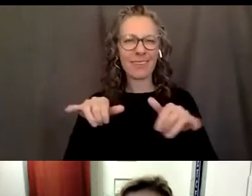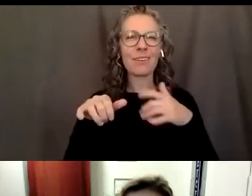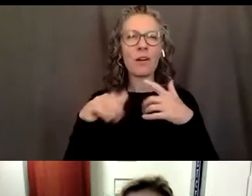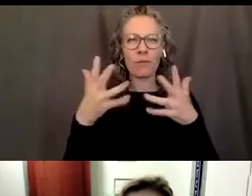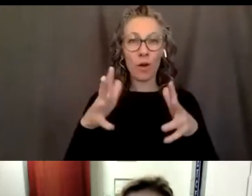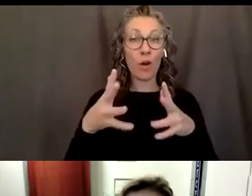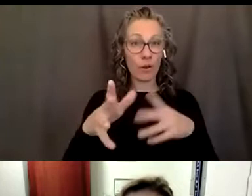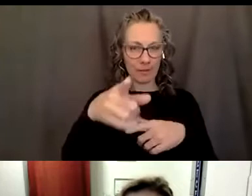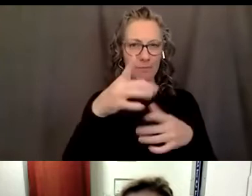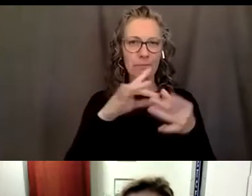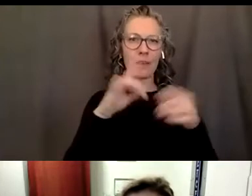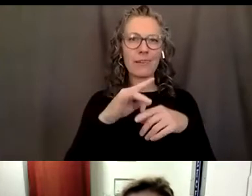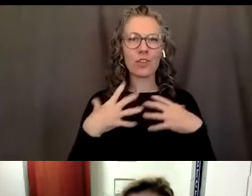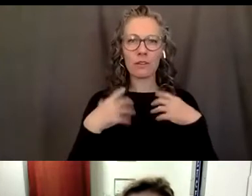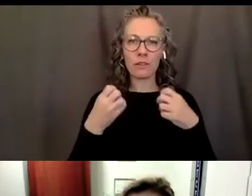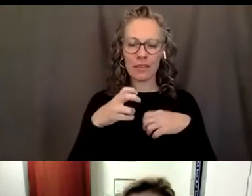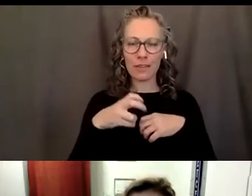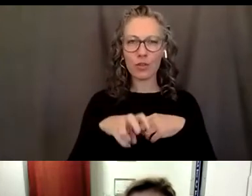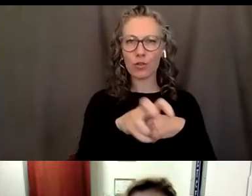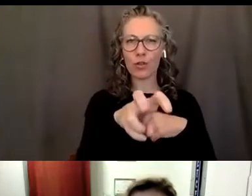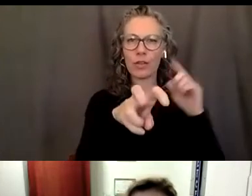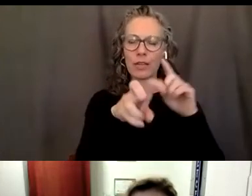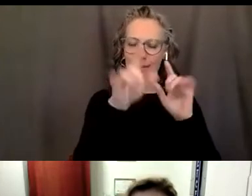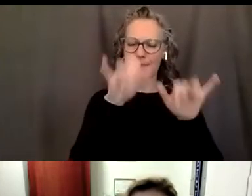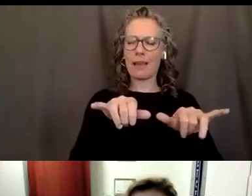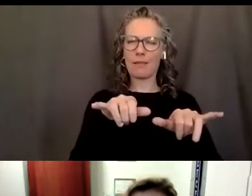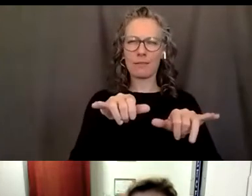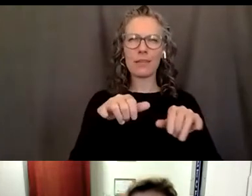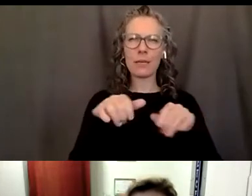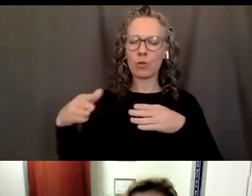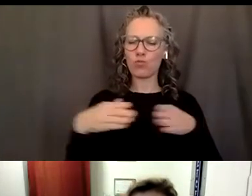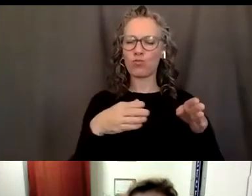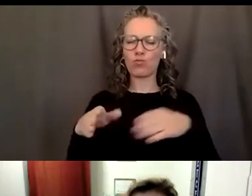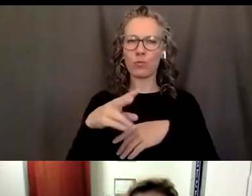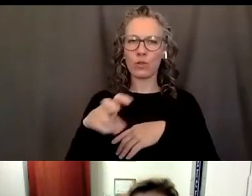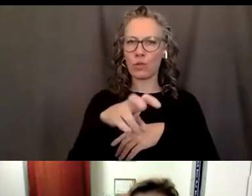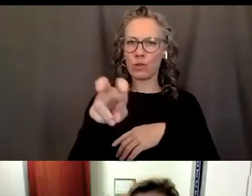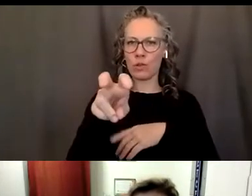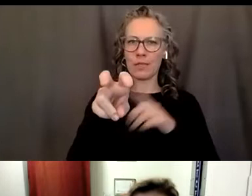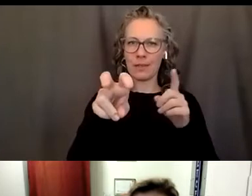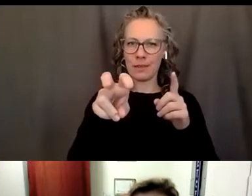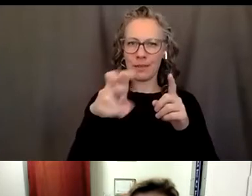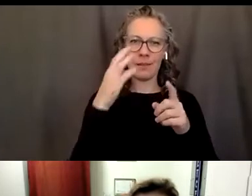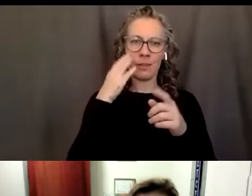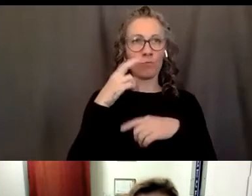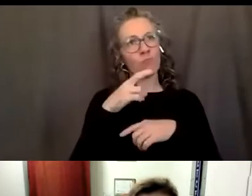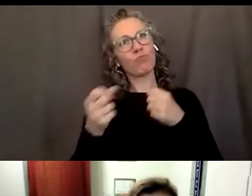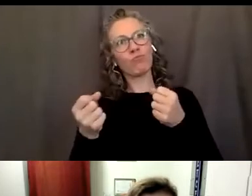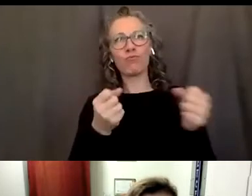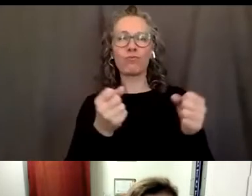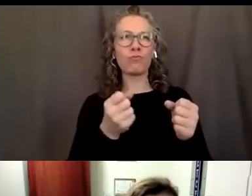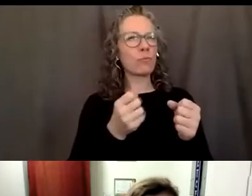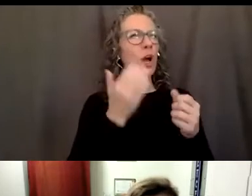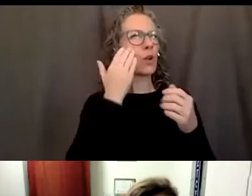journey. And if you think of it like that, like you're on a journey when you're taking a road trip, you have an idea of where you